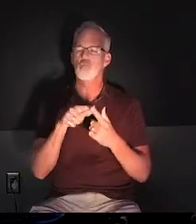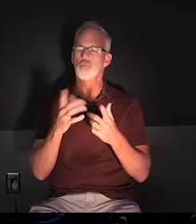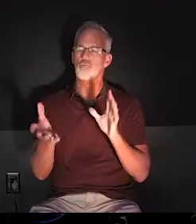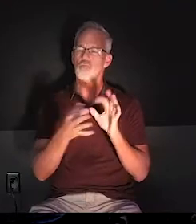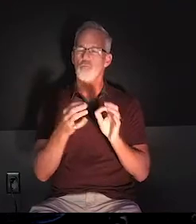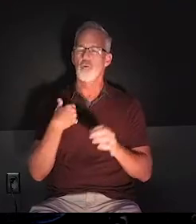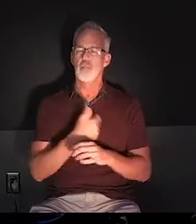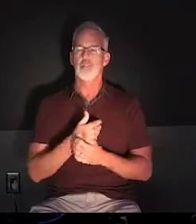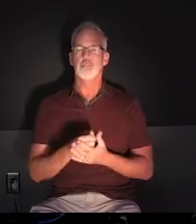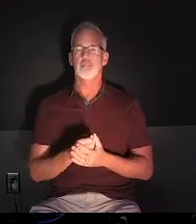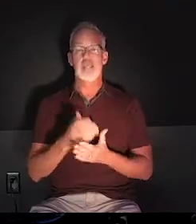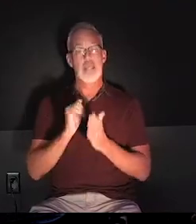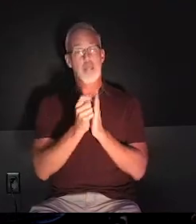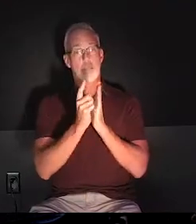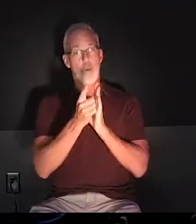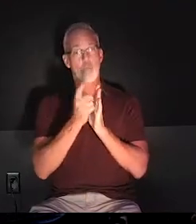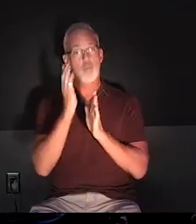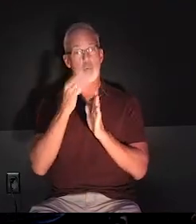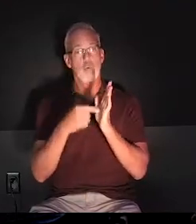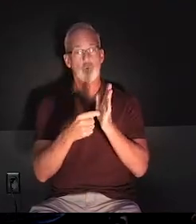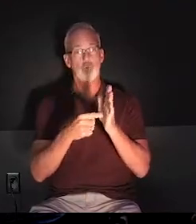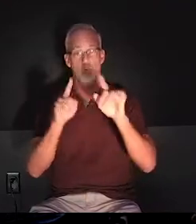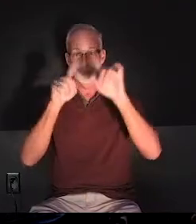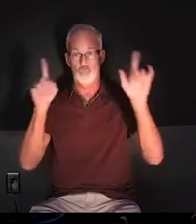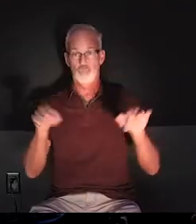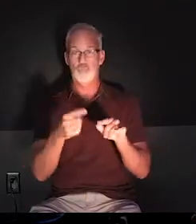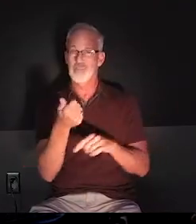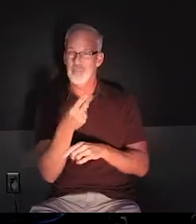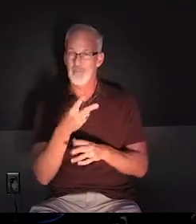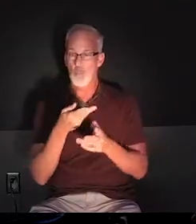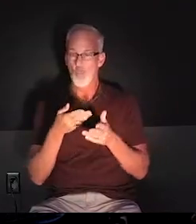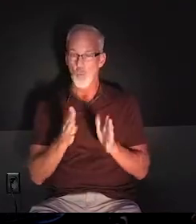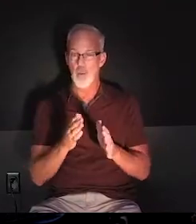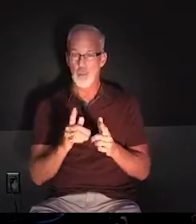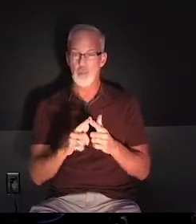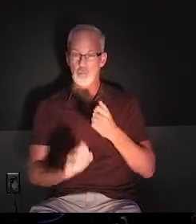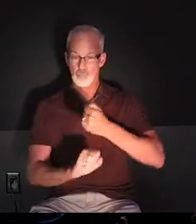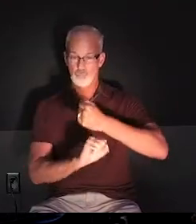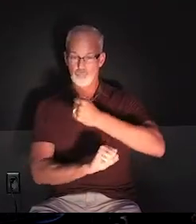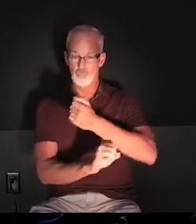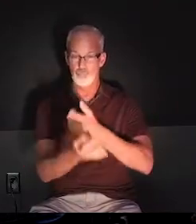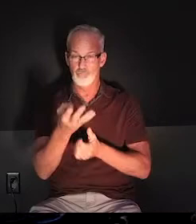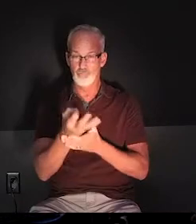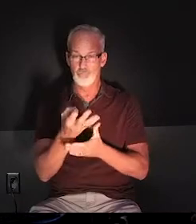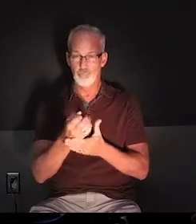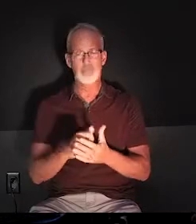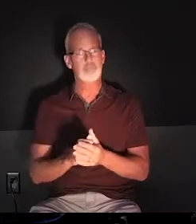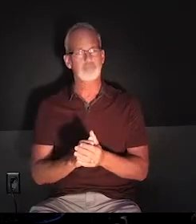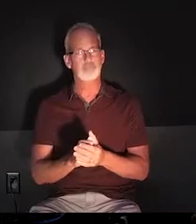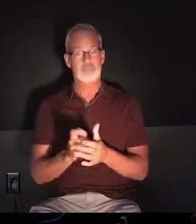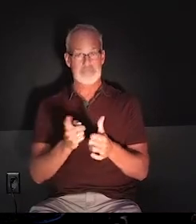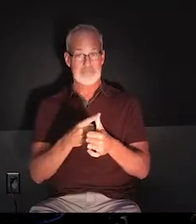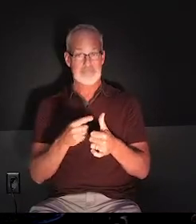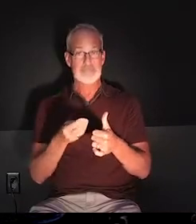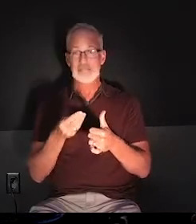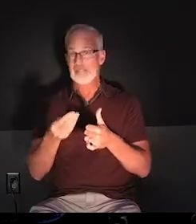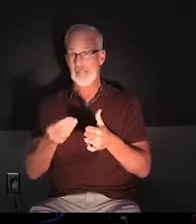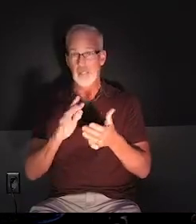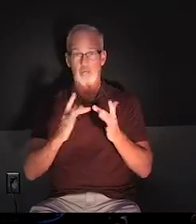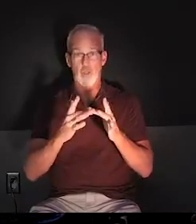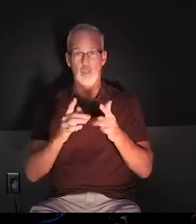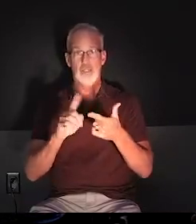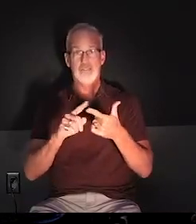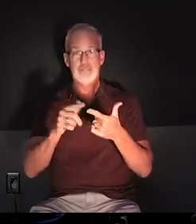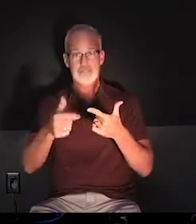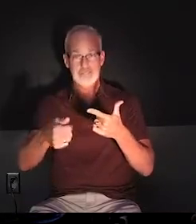we'll show several ways that you can partner in helping to fund the ministry of First Daytona. You can give online or by text, or